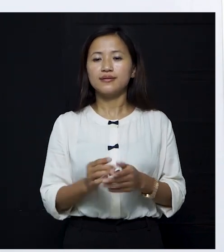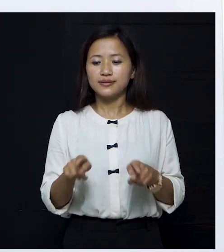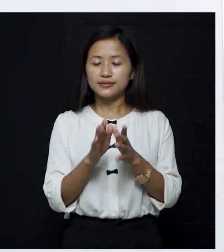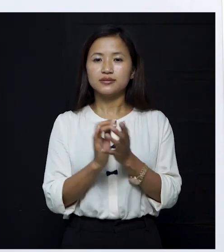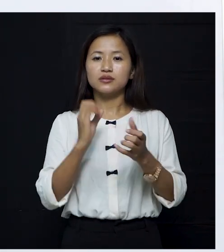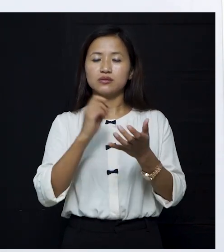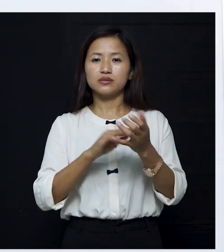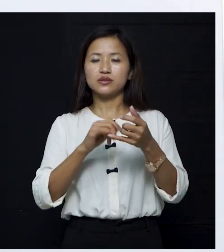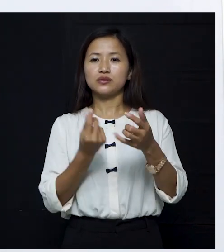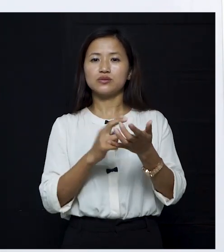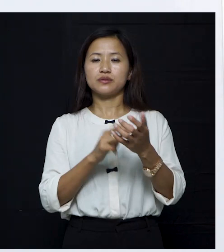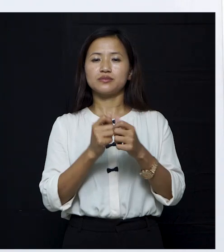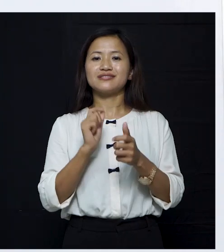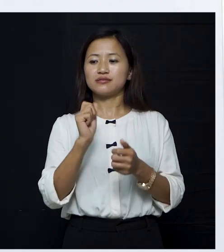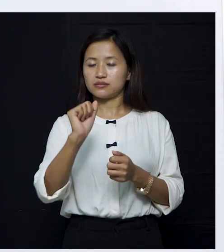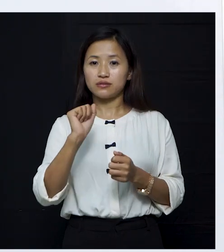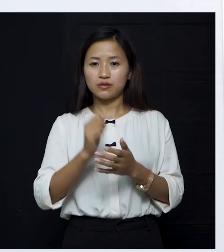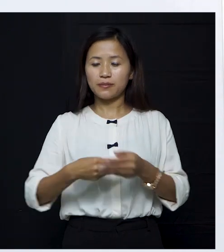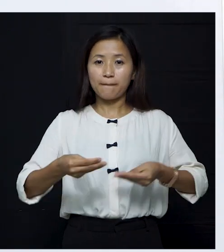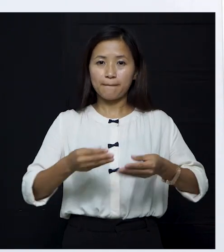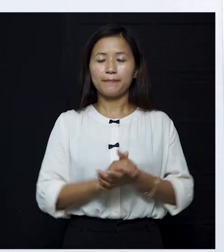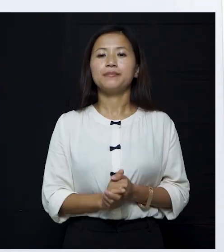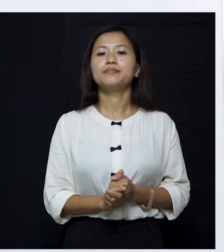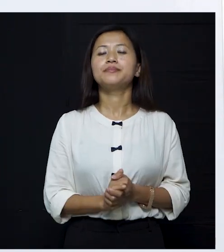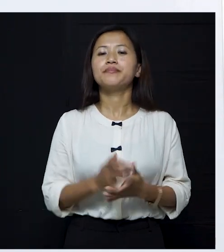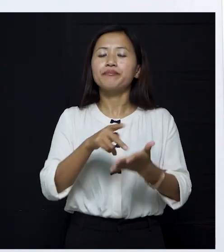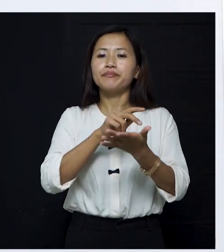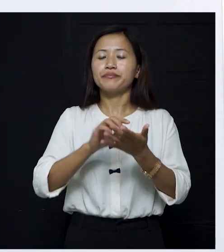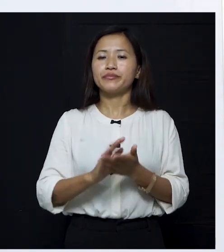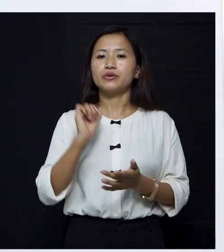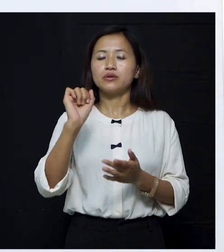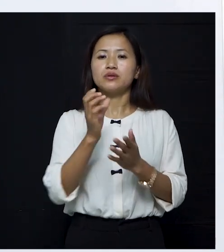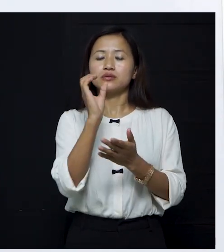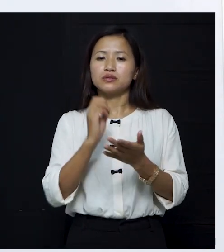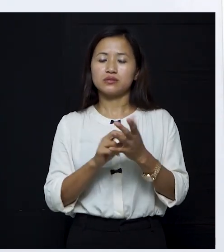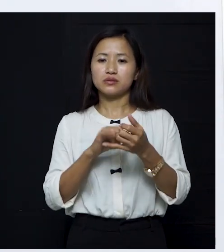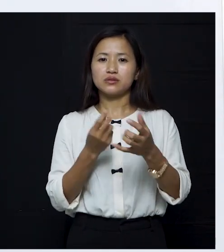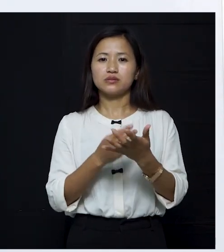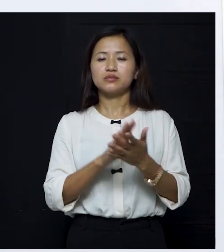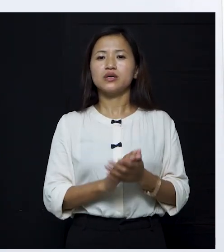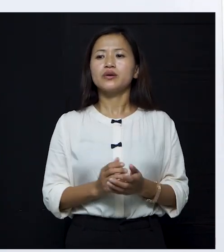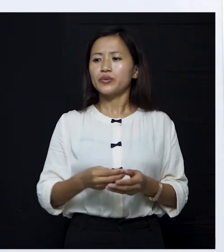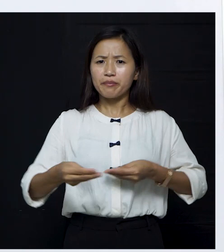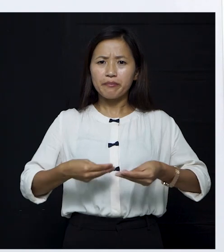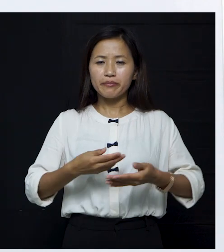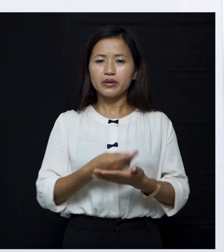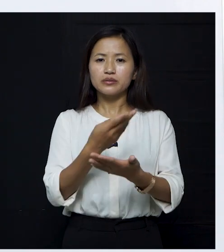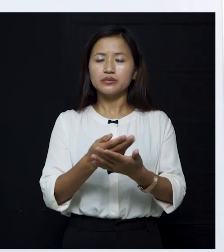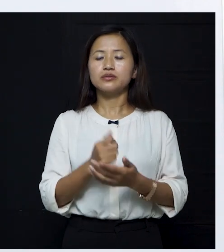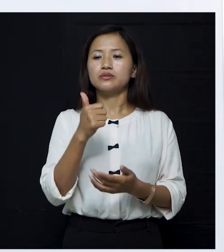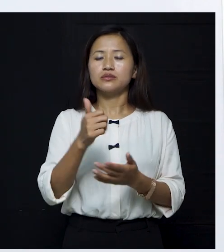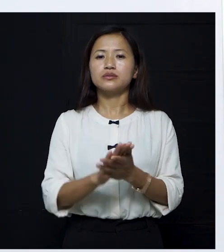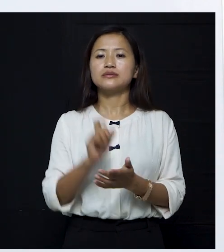consumer. So all of us, we are also a part of consumer because we buy goods from the market, right? In order to